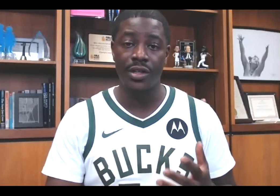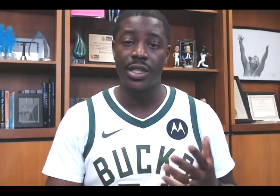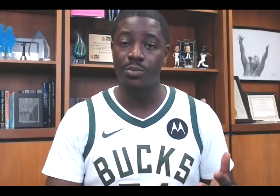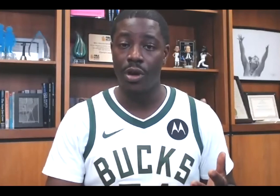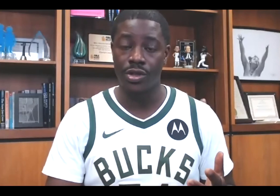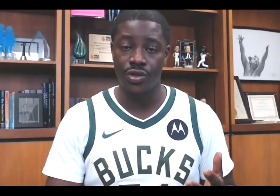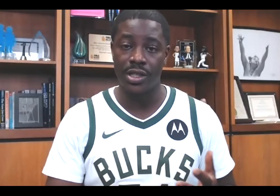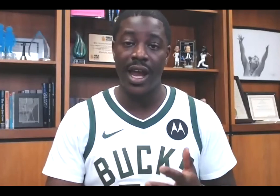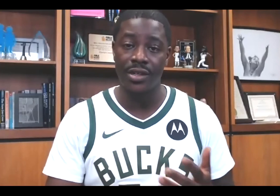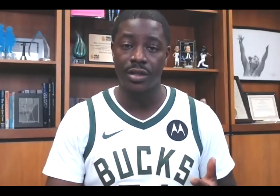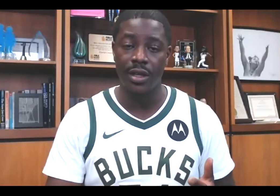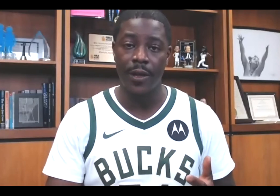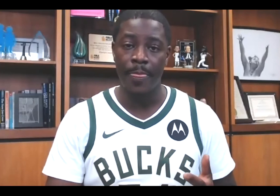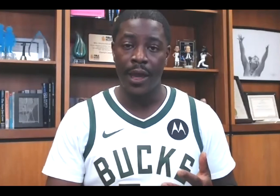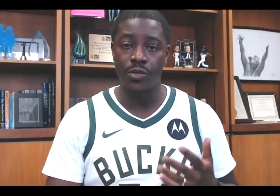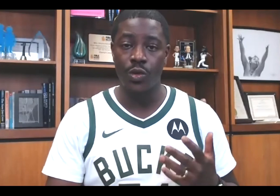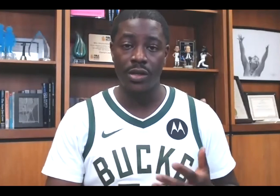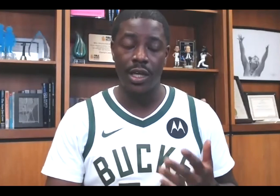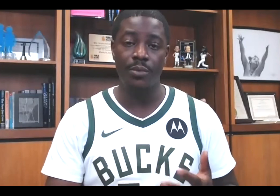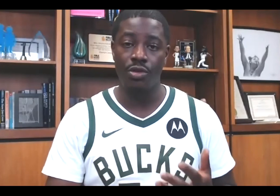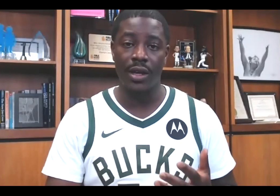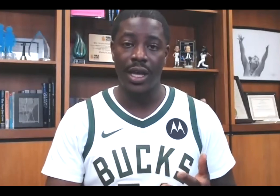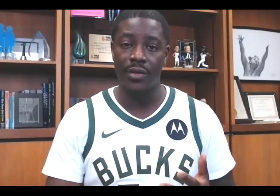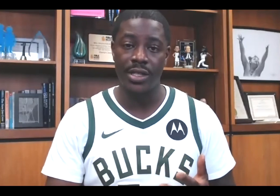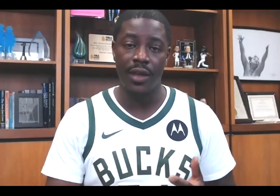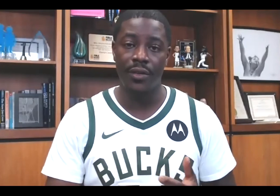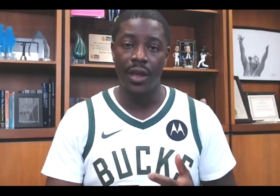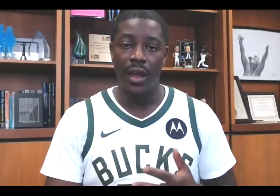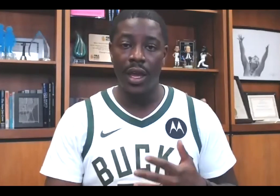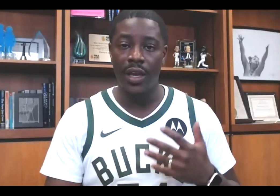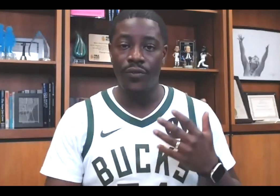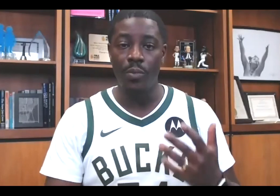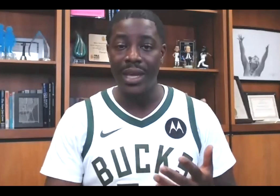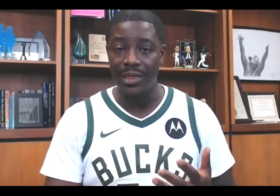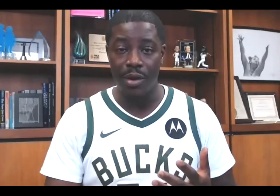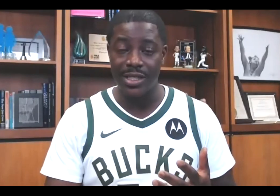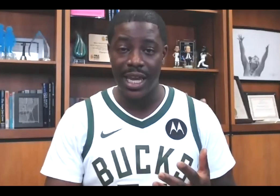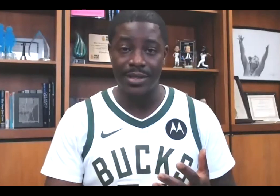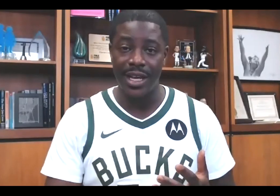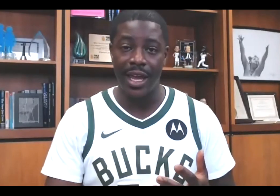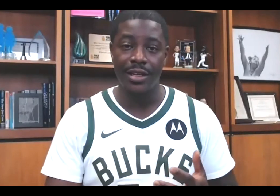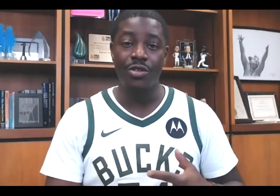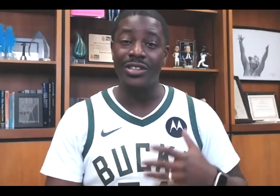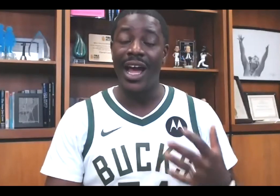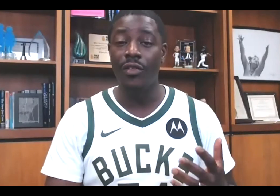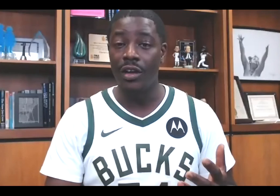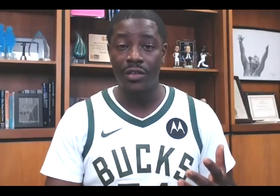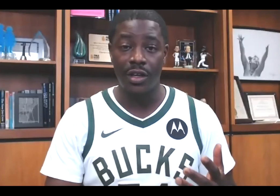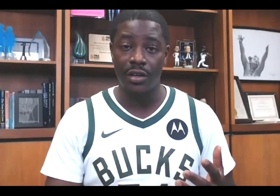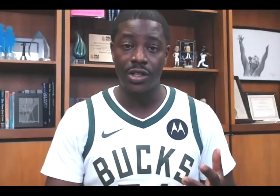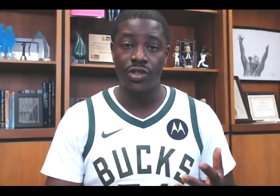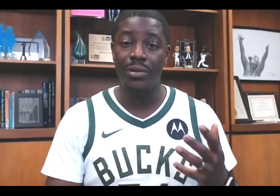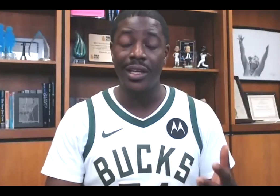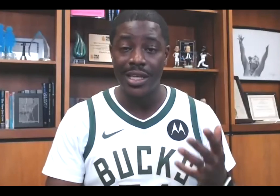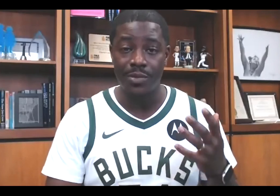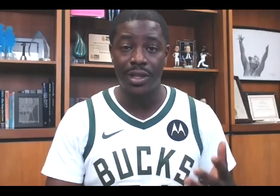broader disease burden trends nationally as we work to keep Milwaukee County safe. And if you'll be at the Bucks game tonight or down near the